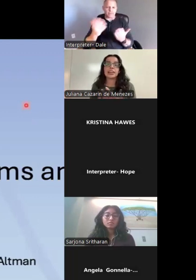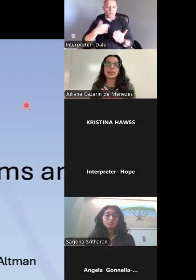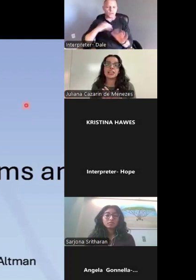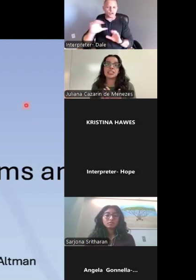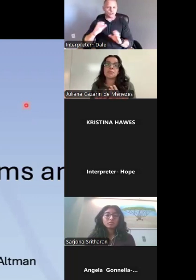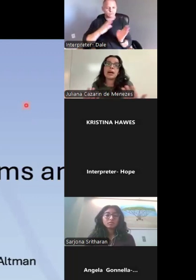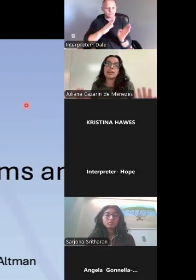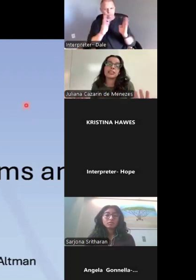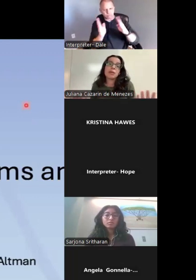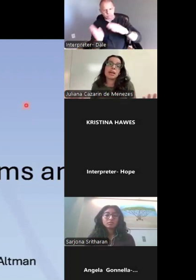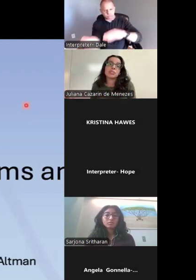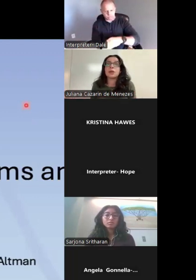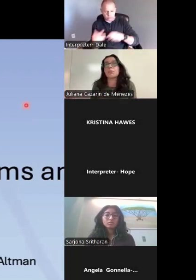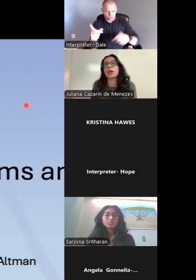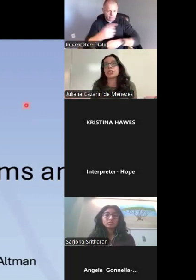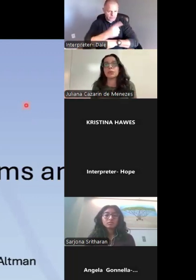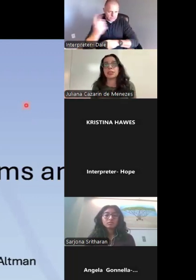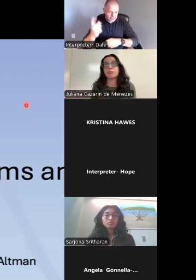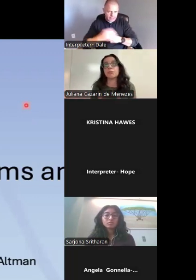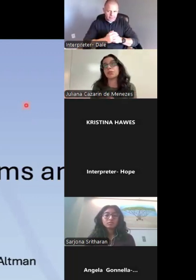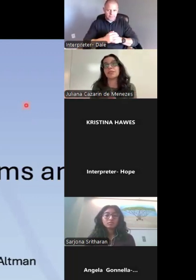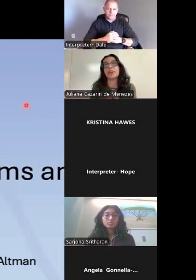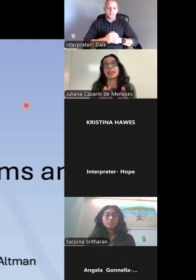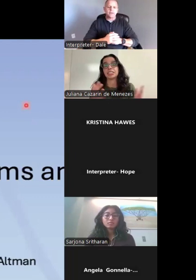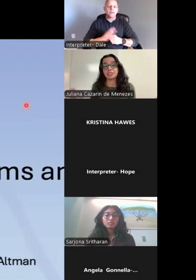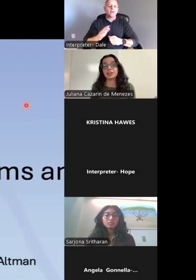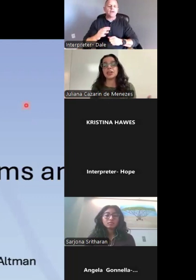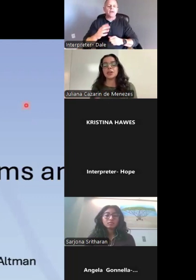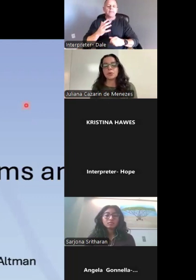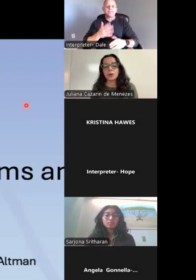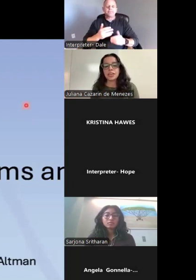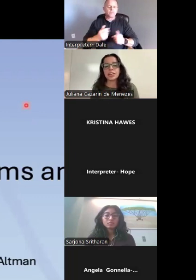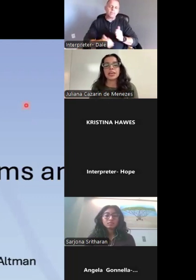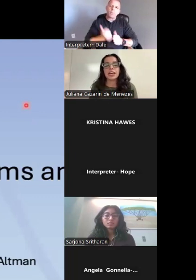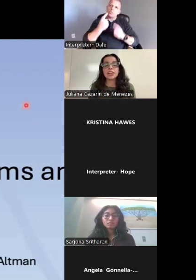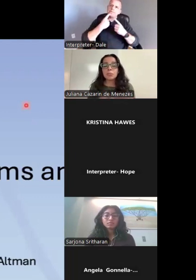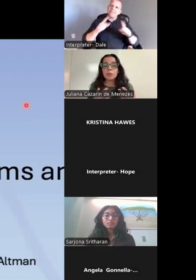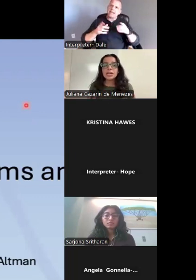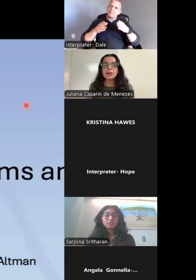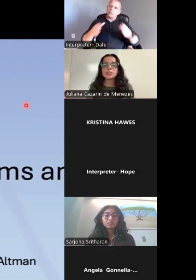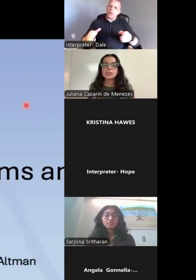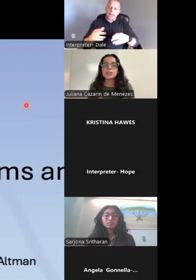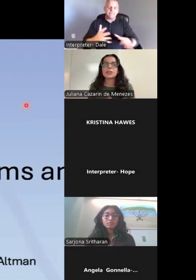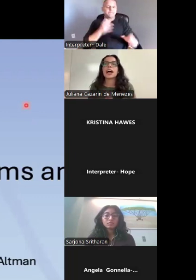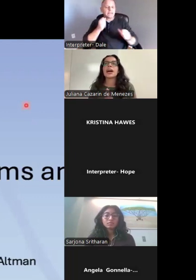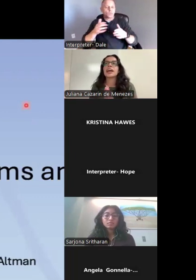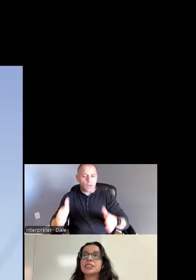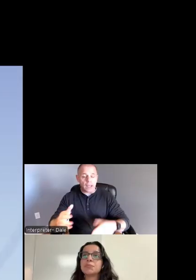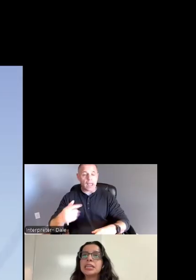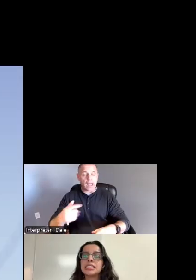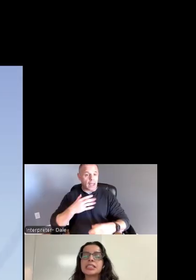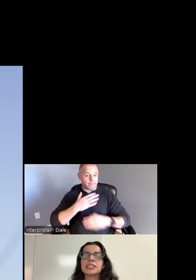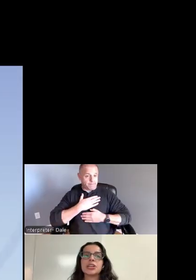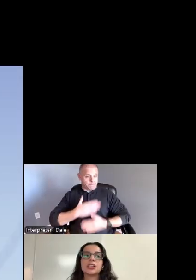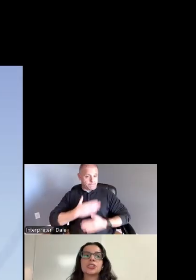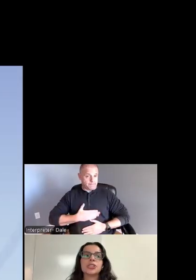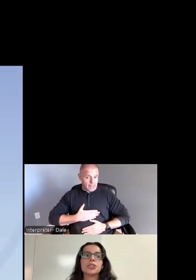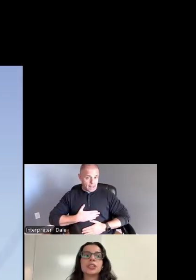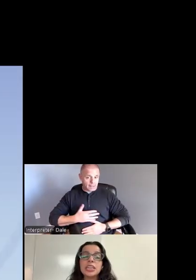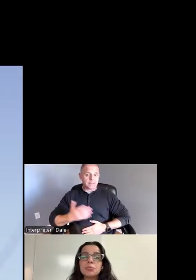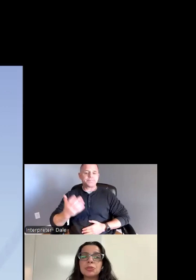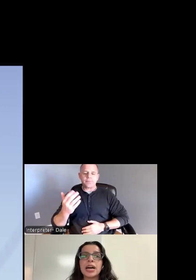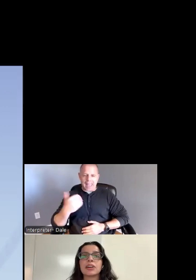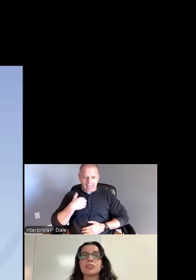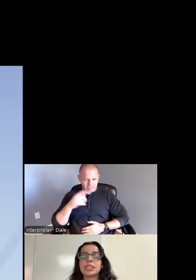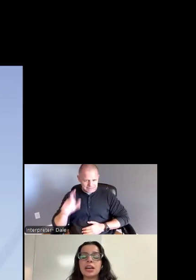your day in the best way possible, the most effective way. And our body also has means